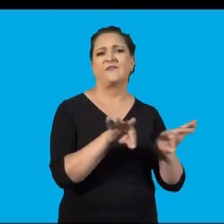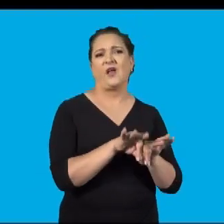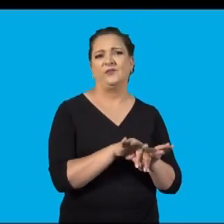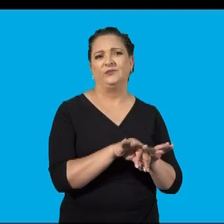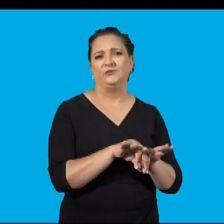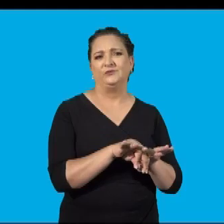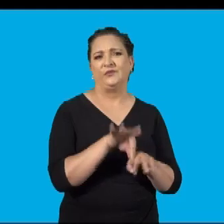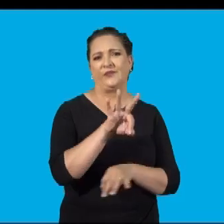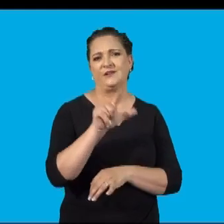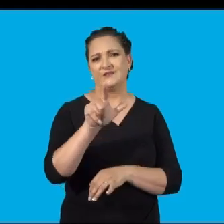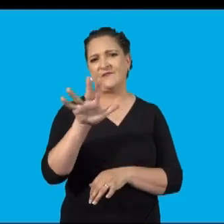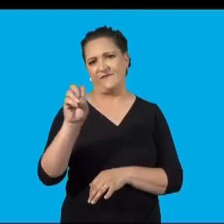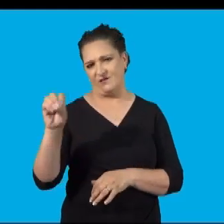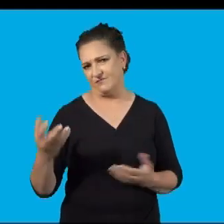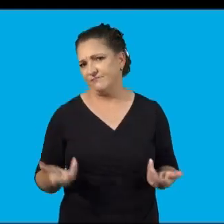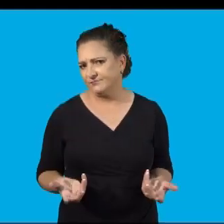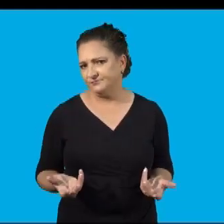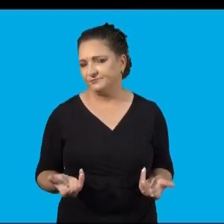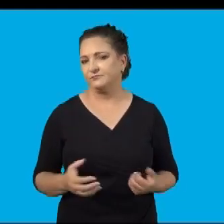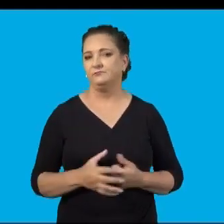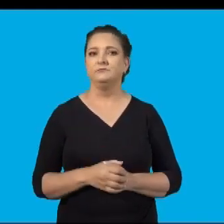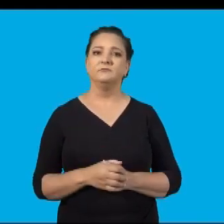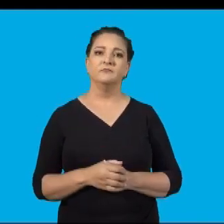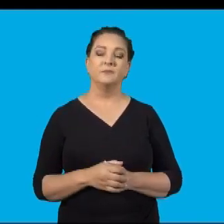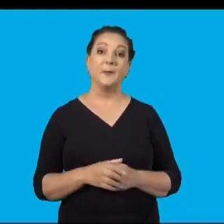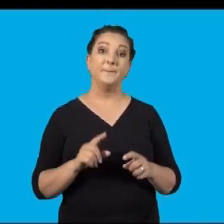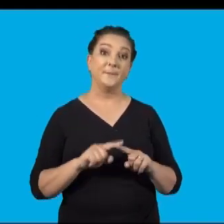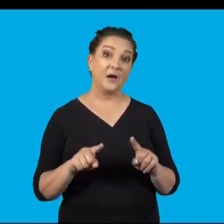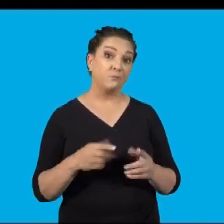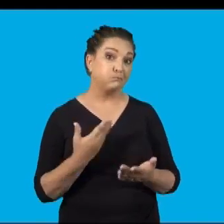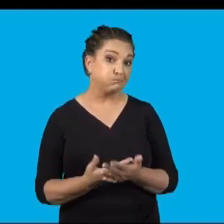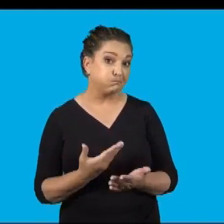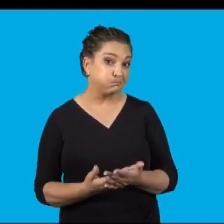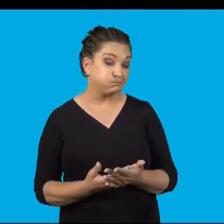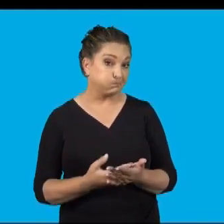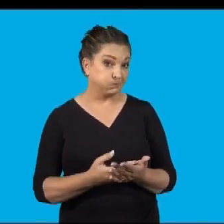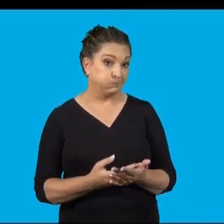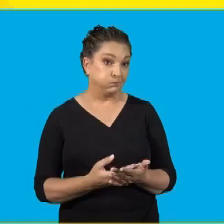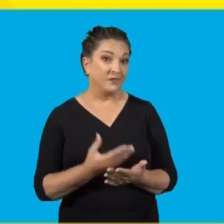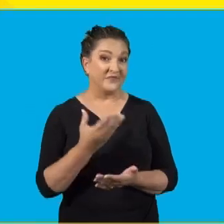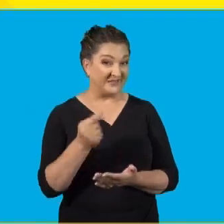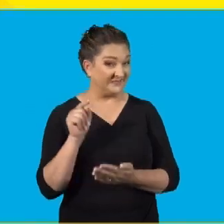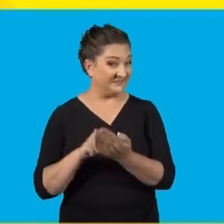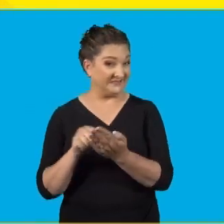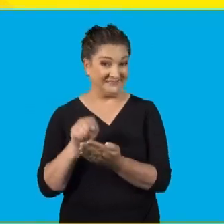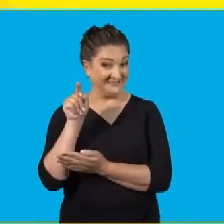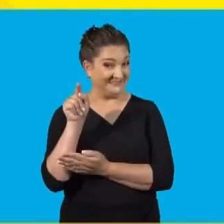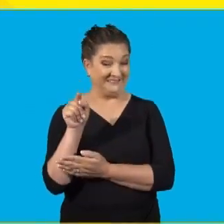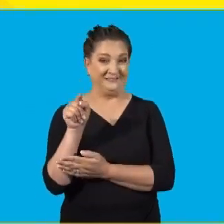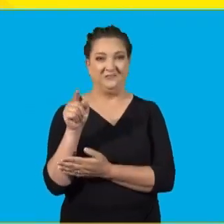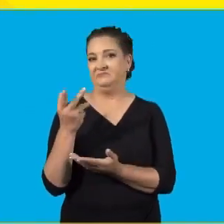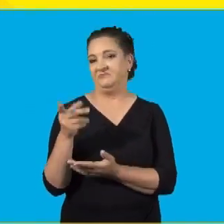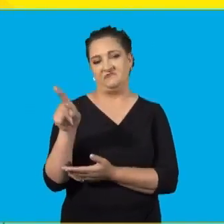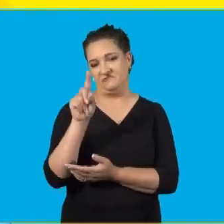of 37,500. Now, we have proved that that particular